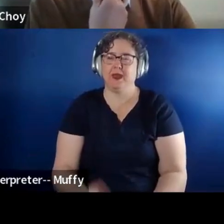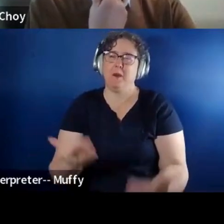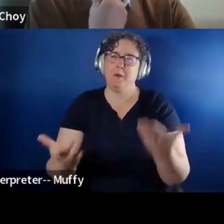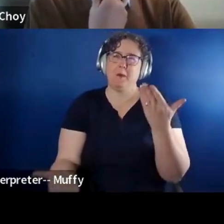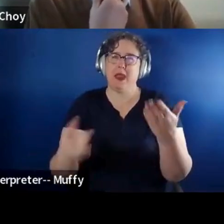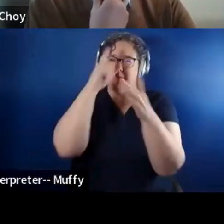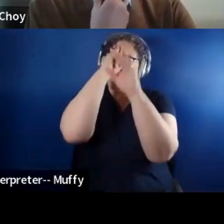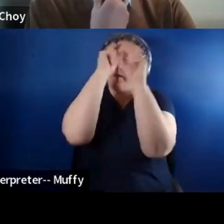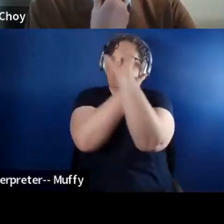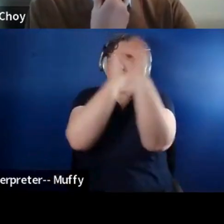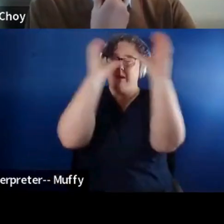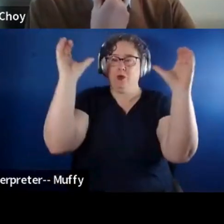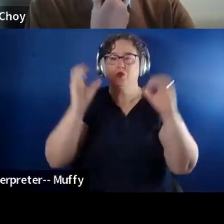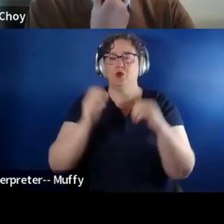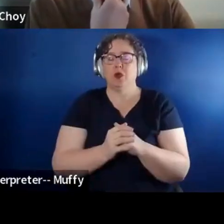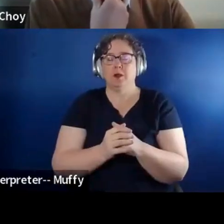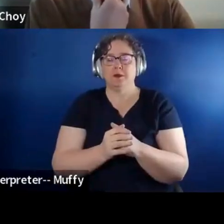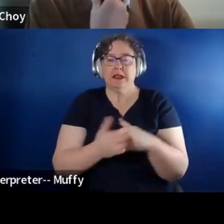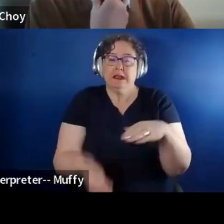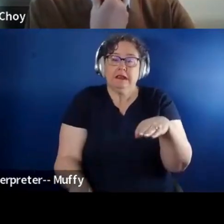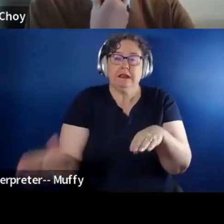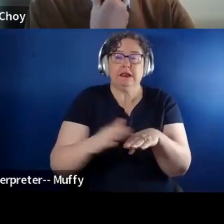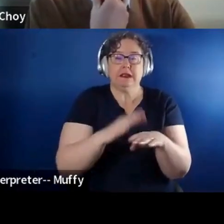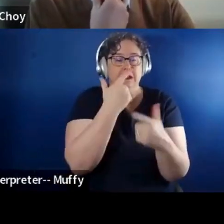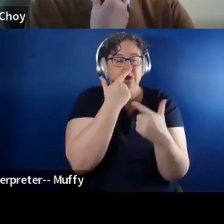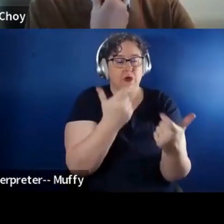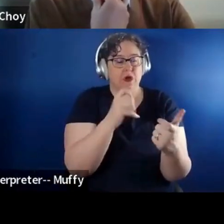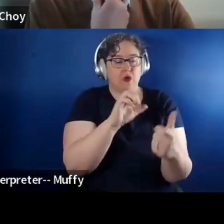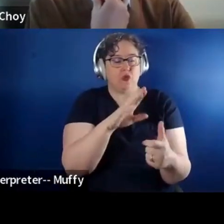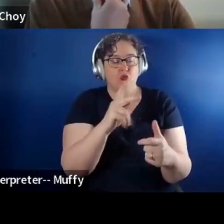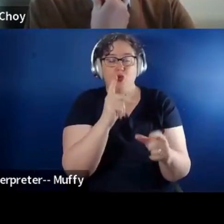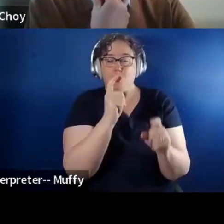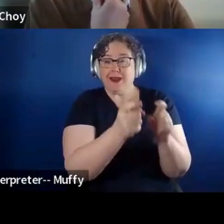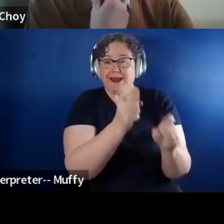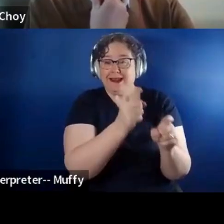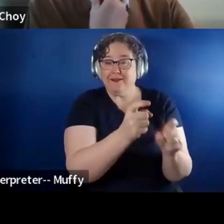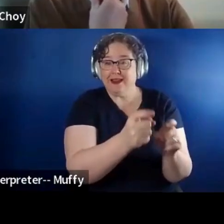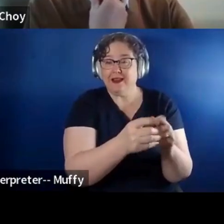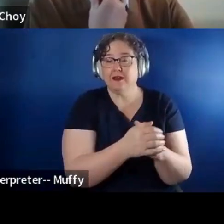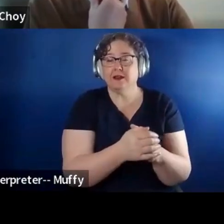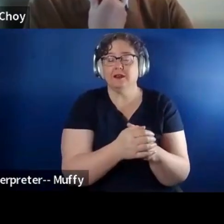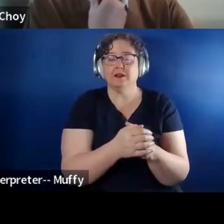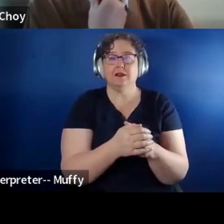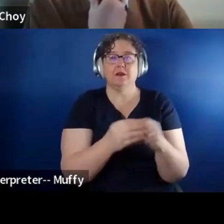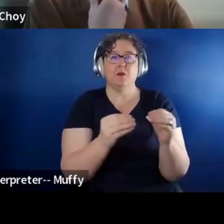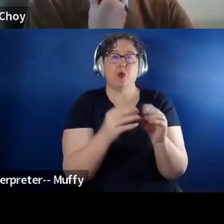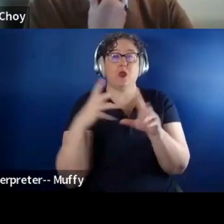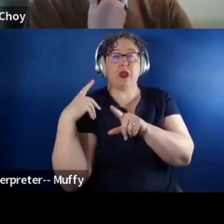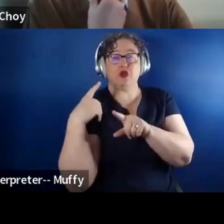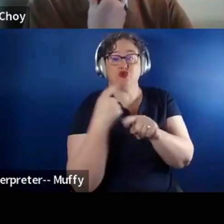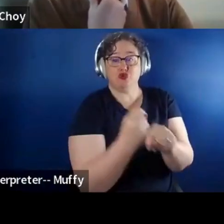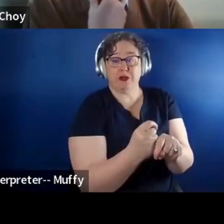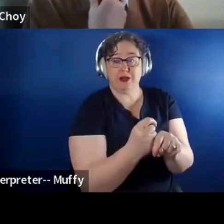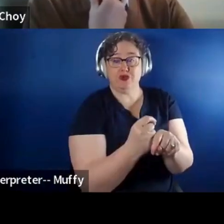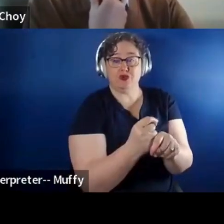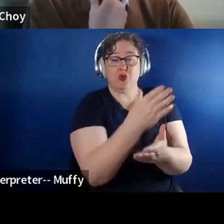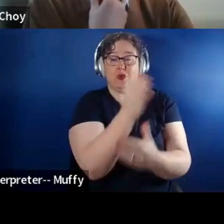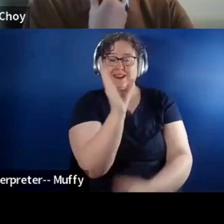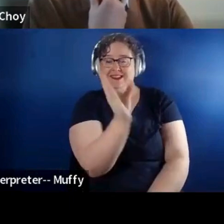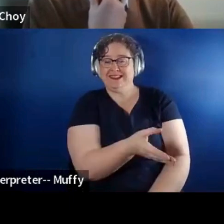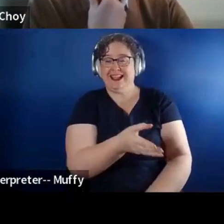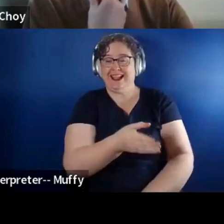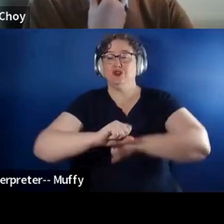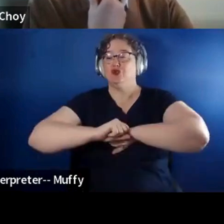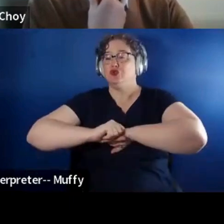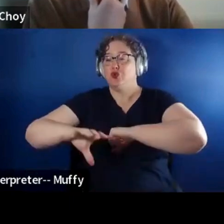seeing this increased interest in corporate giving in terms of a traditional slash commercial sponsorship,